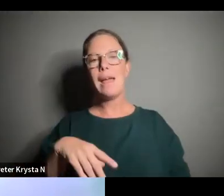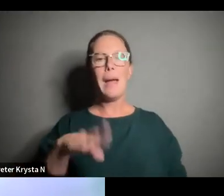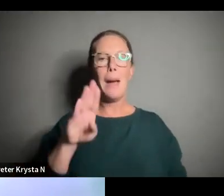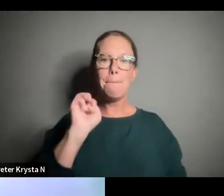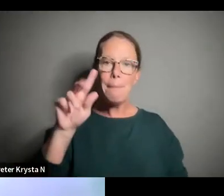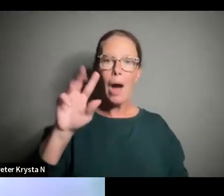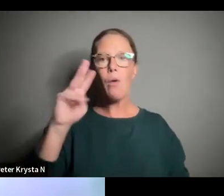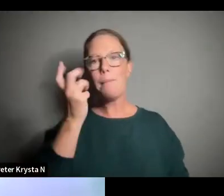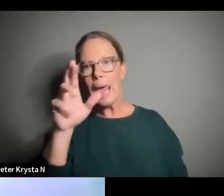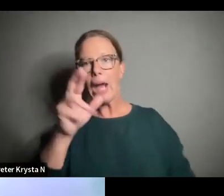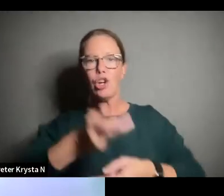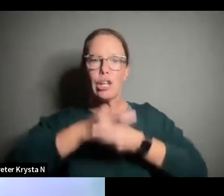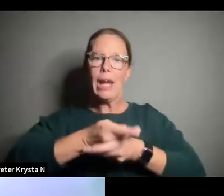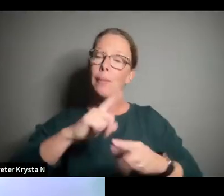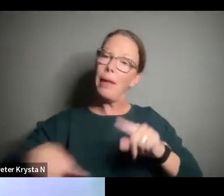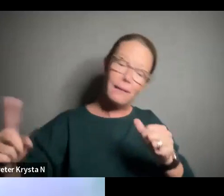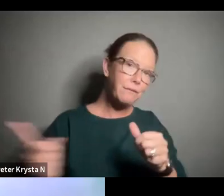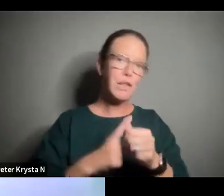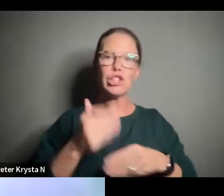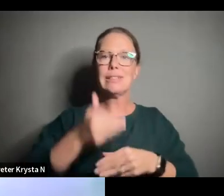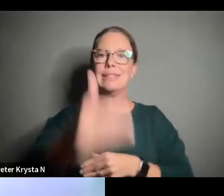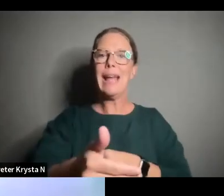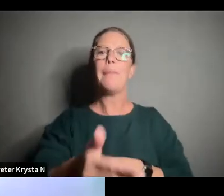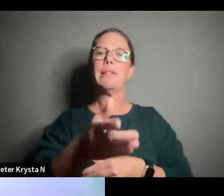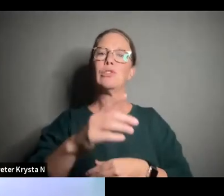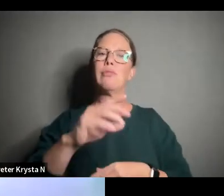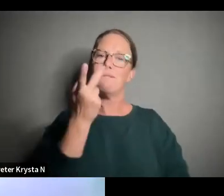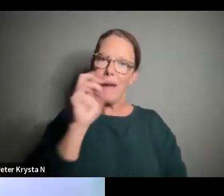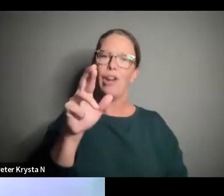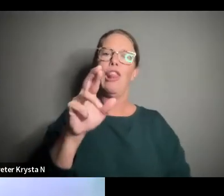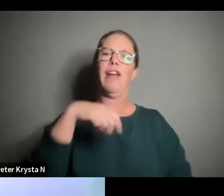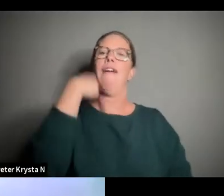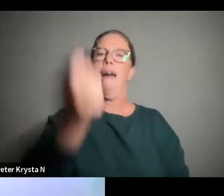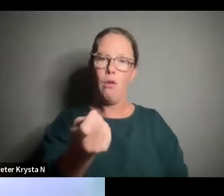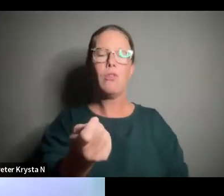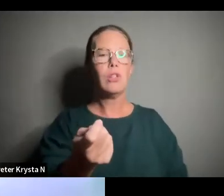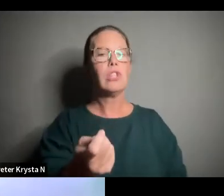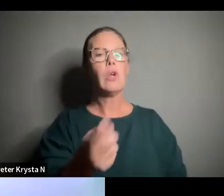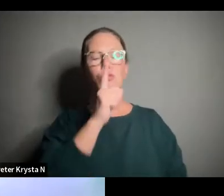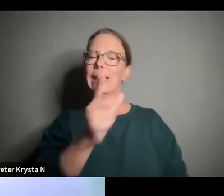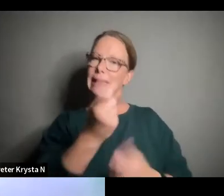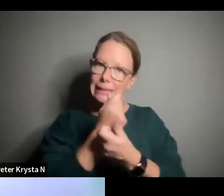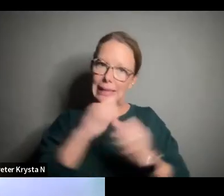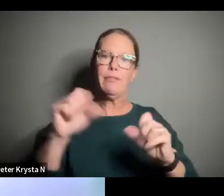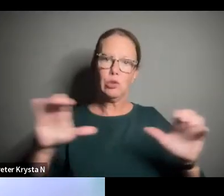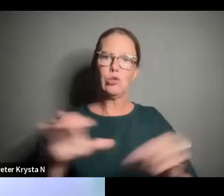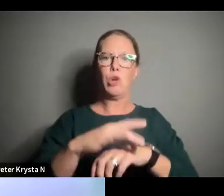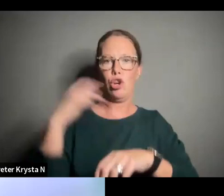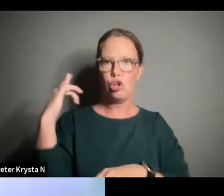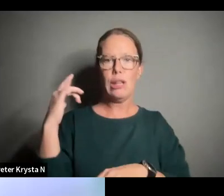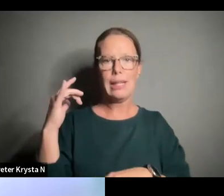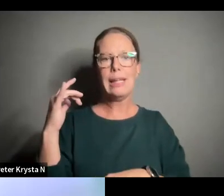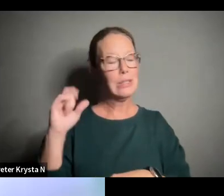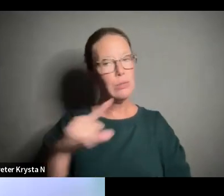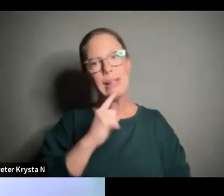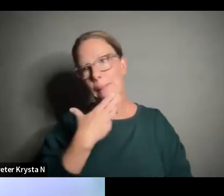first step is getting off the ventilator. And that's why we've really worked at showing that it's very safe to do this early. And it really gives the best